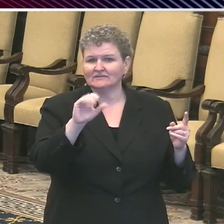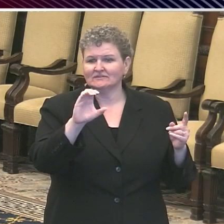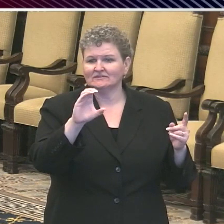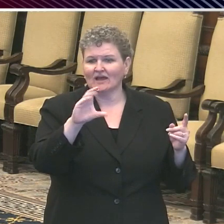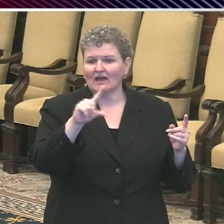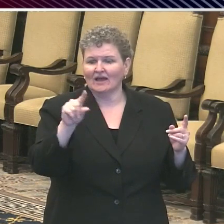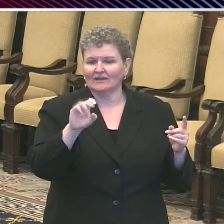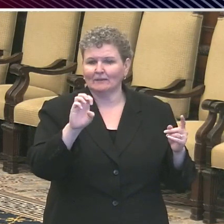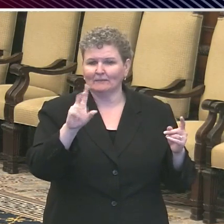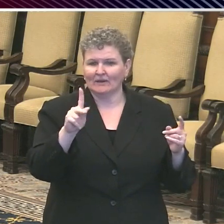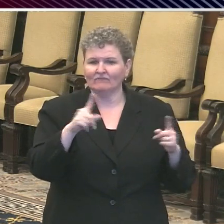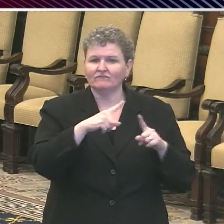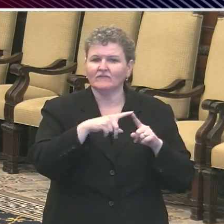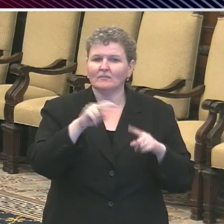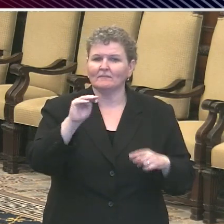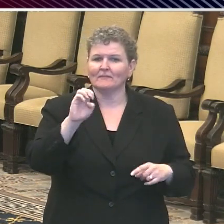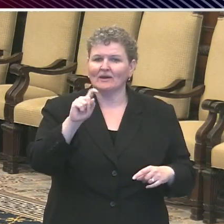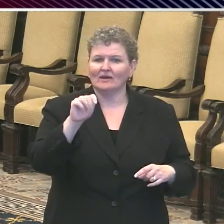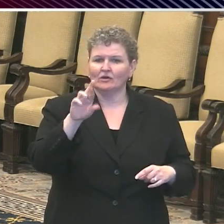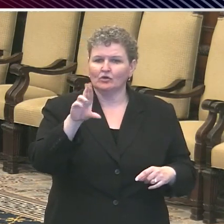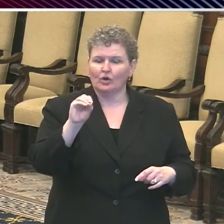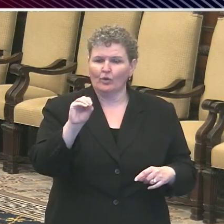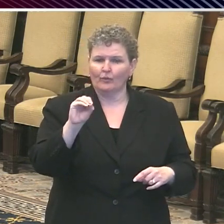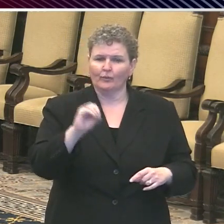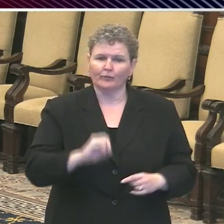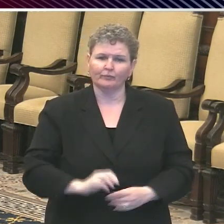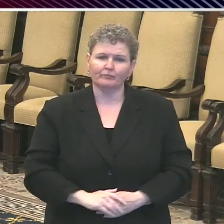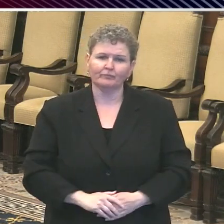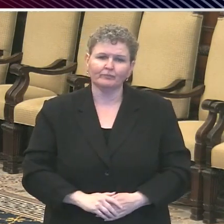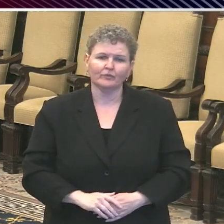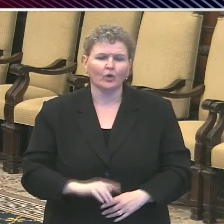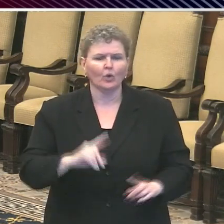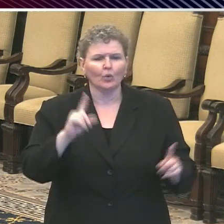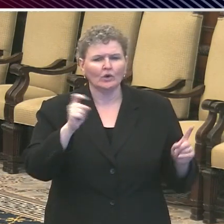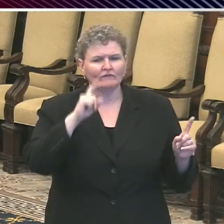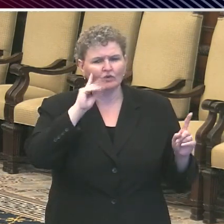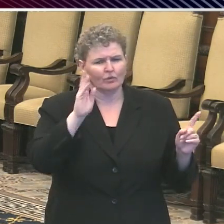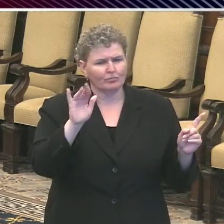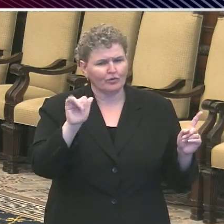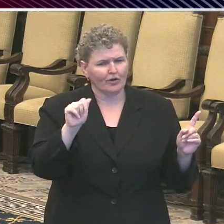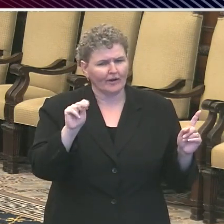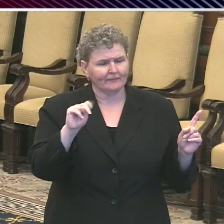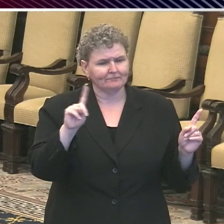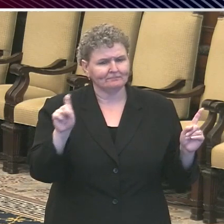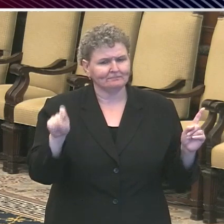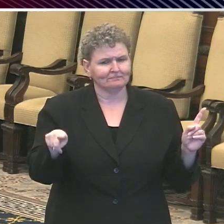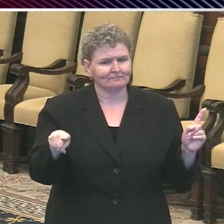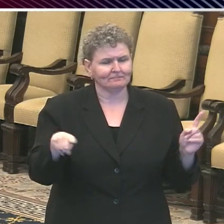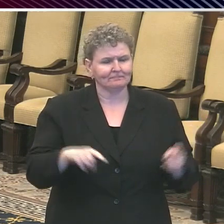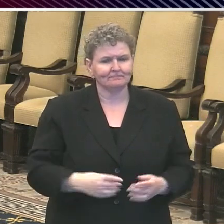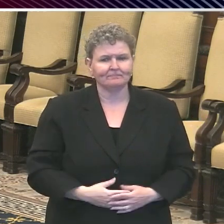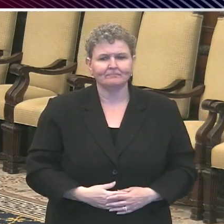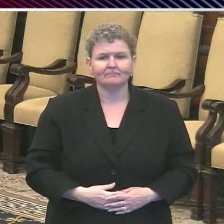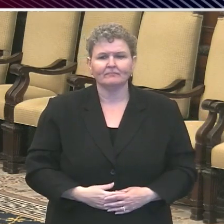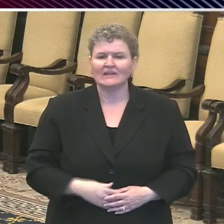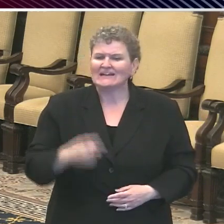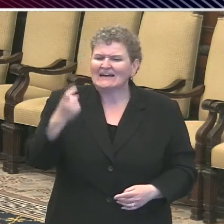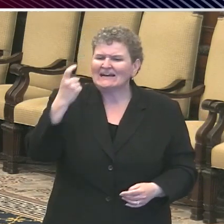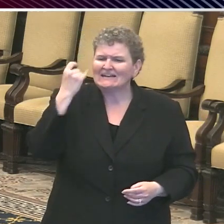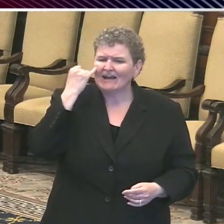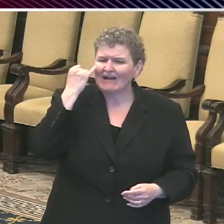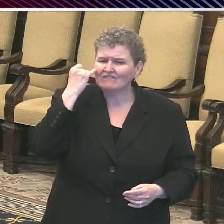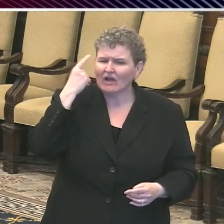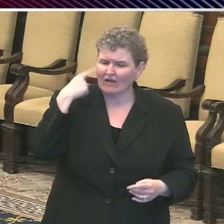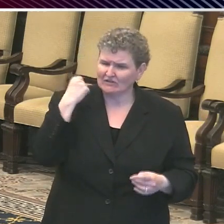Hello. This question is for Brian Abernathy. So if I'm understanding this right, you're saying